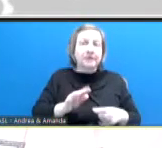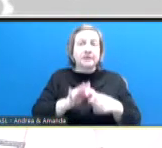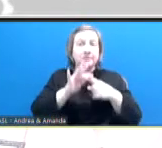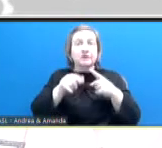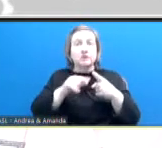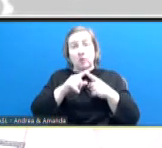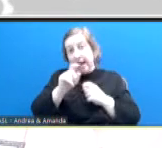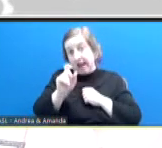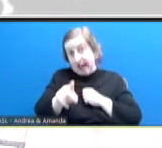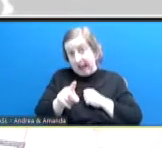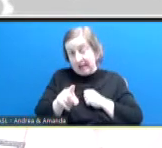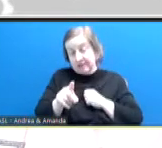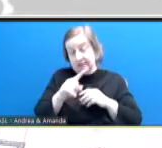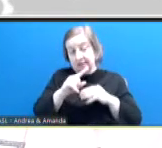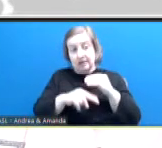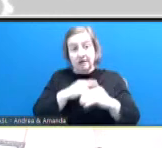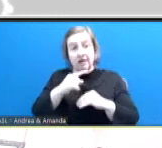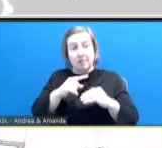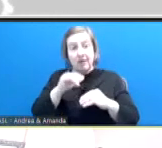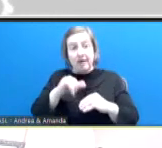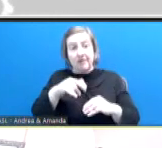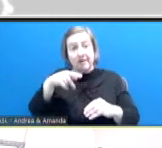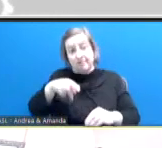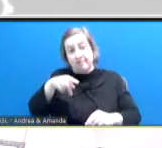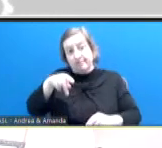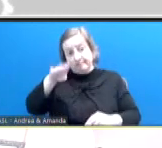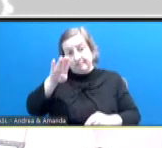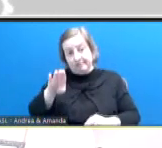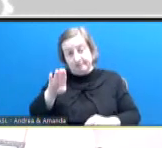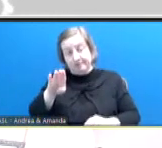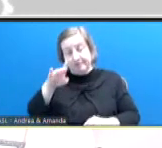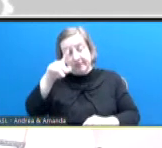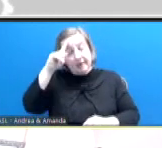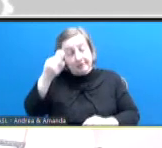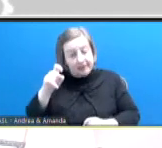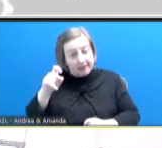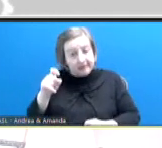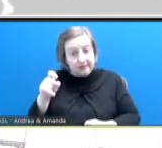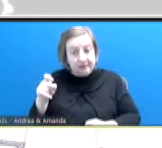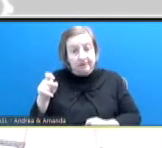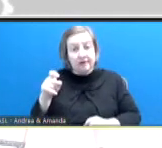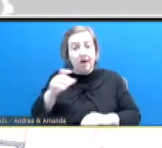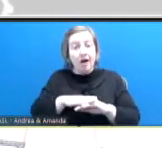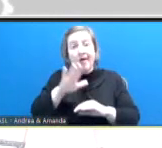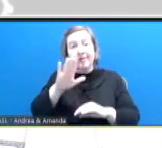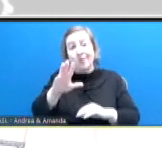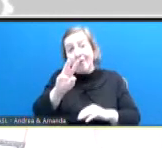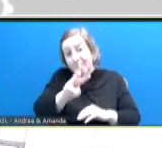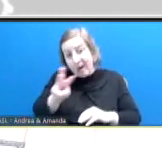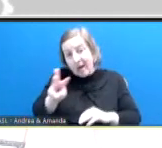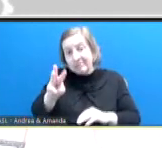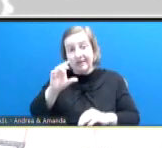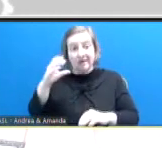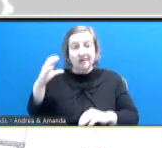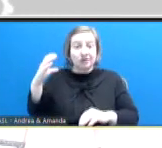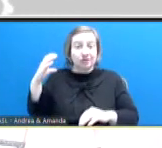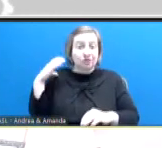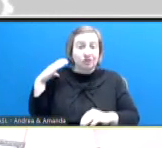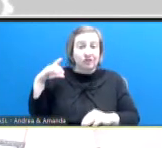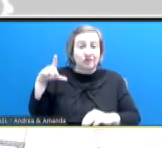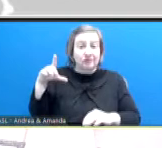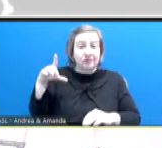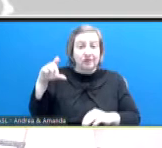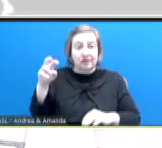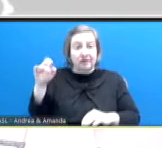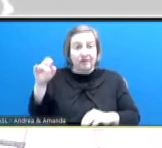a question about the police bureau, because, you know, on your website, Chief Lavelle, to join,